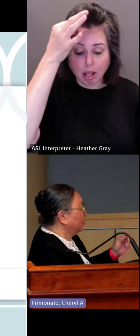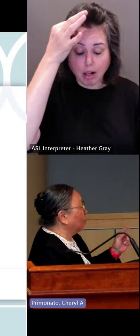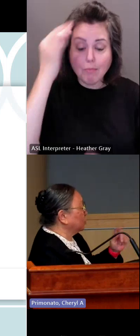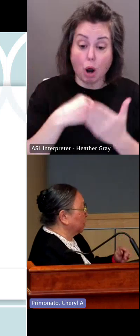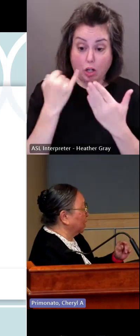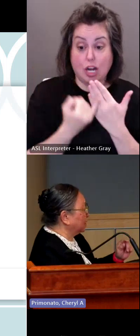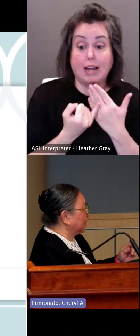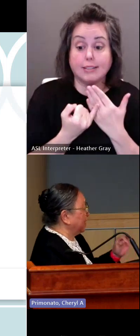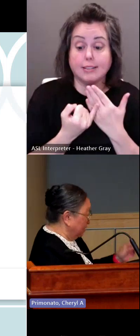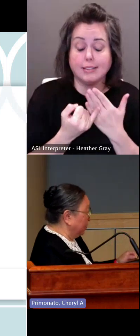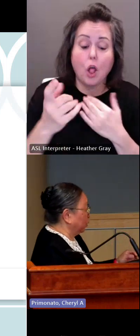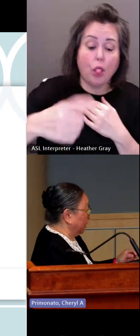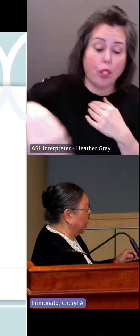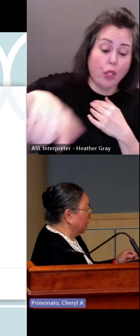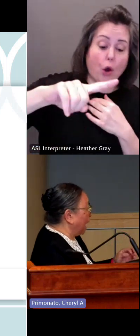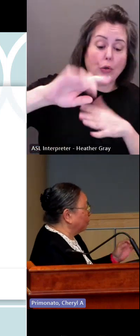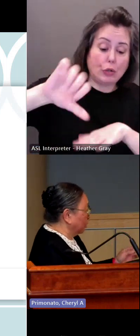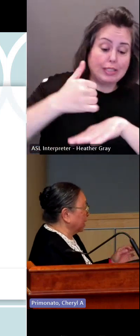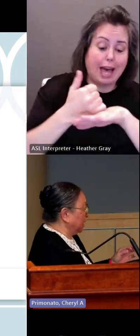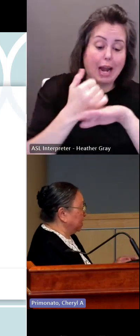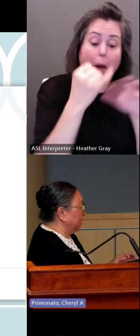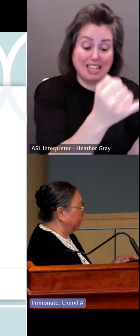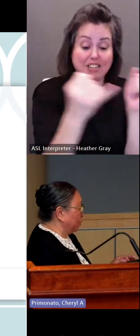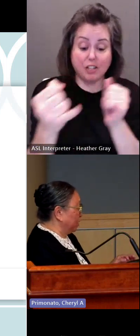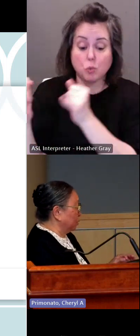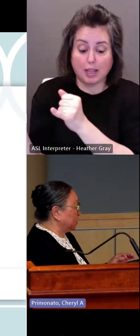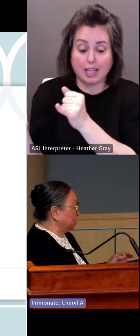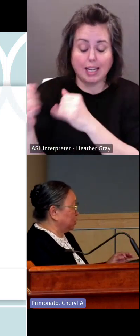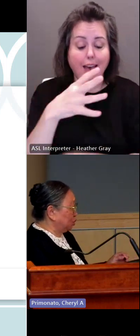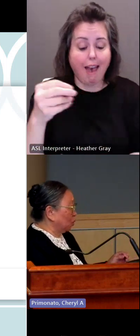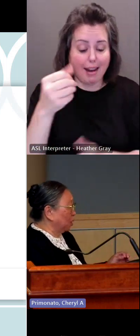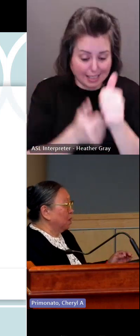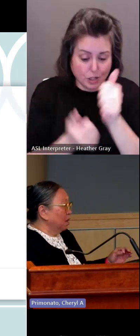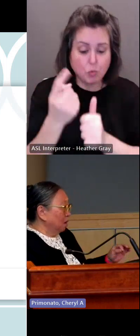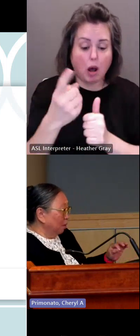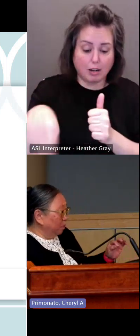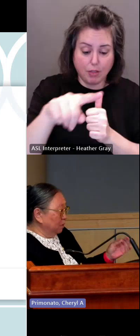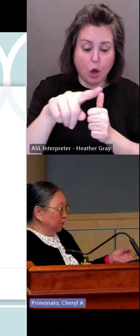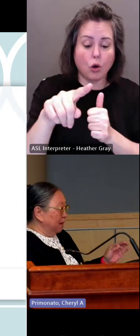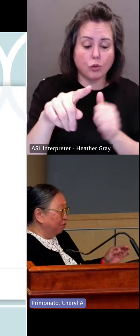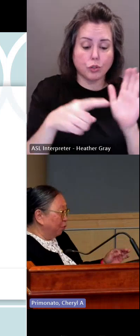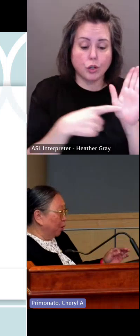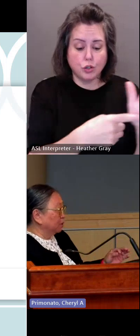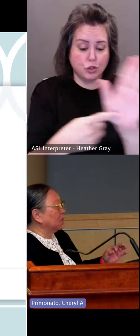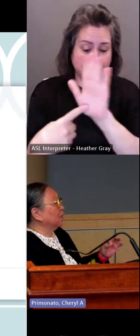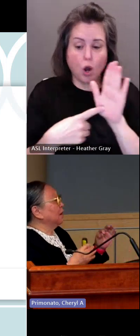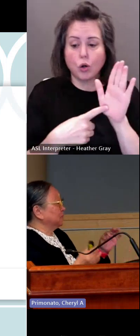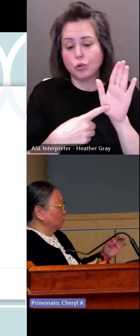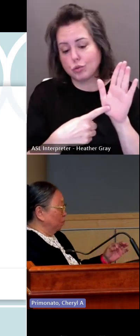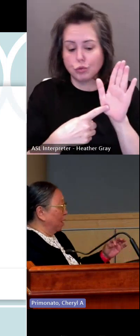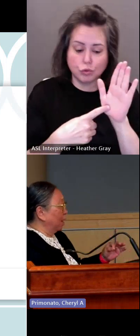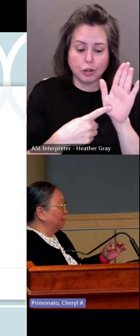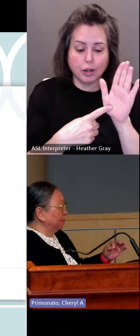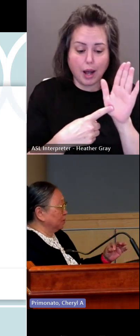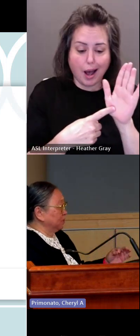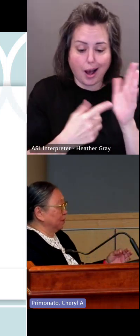projects, those are set individually. And we'll look at each and every one of those to ensure is there enough work?